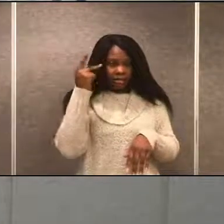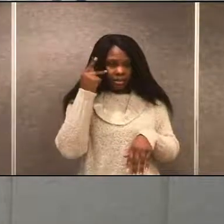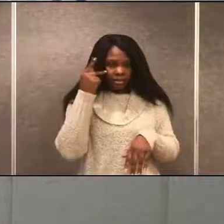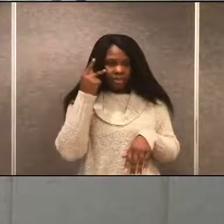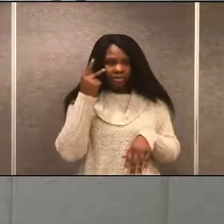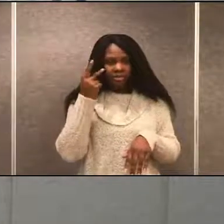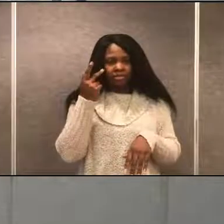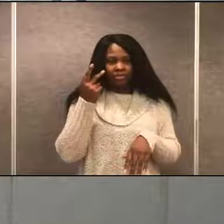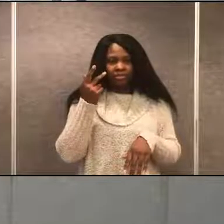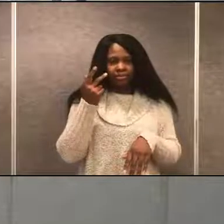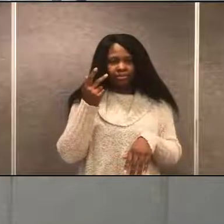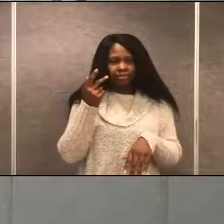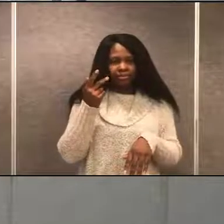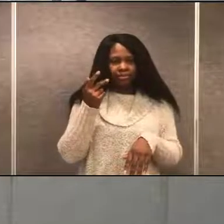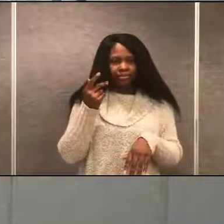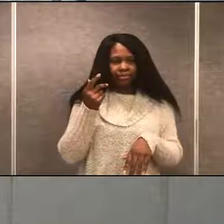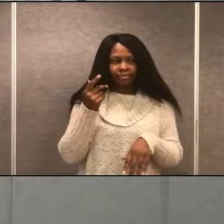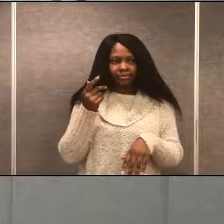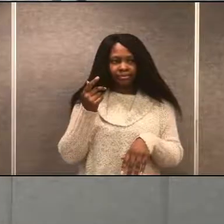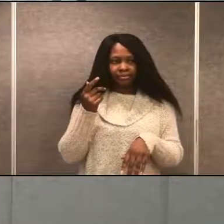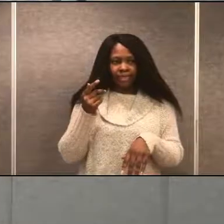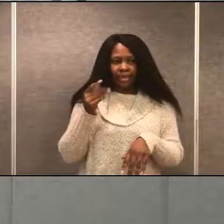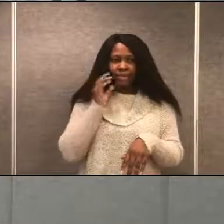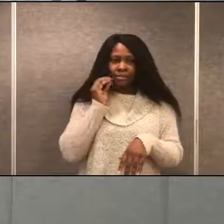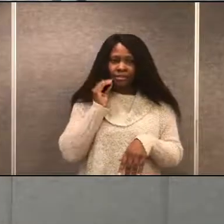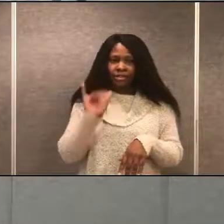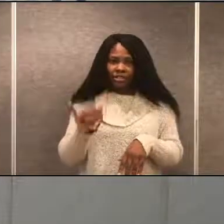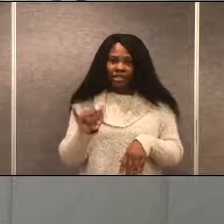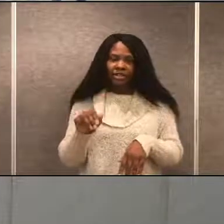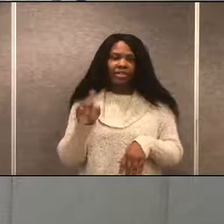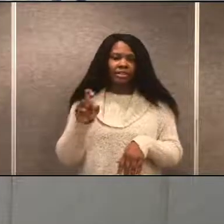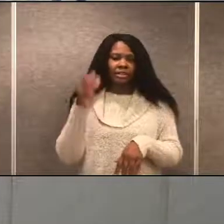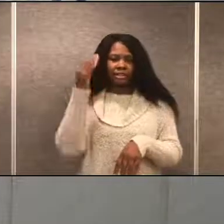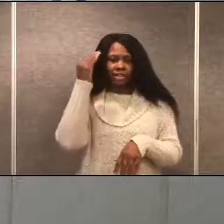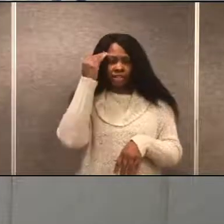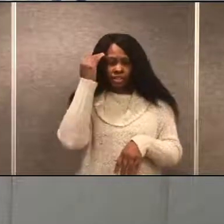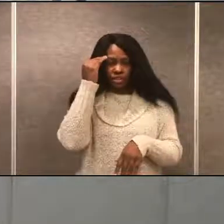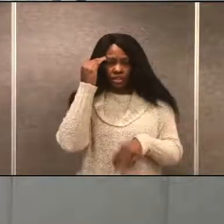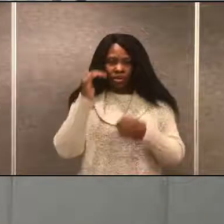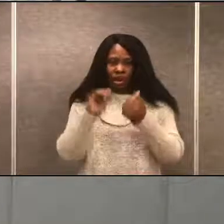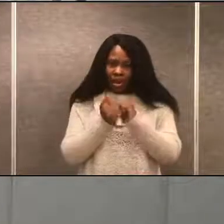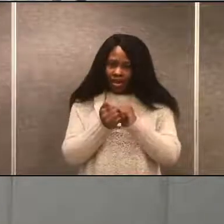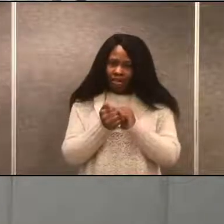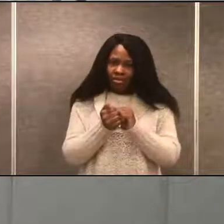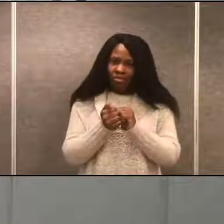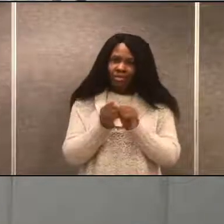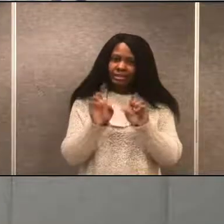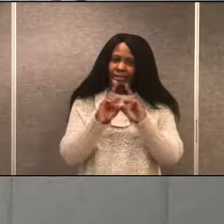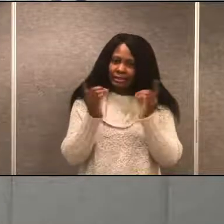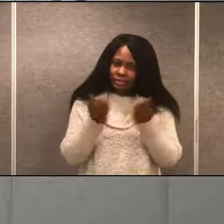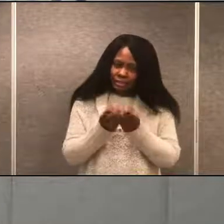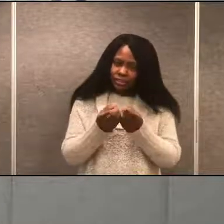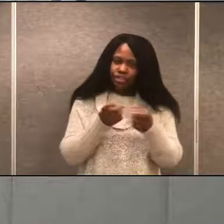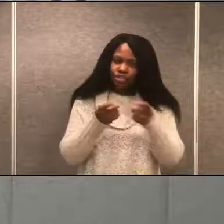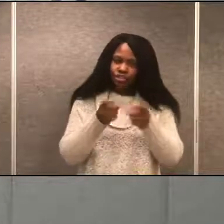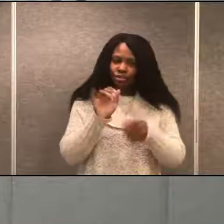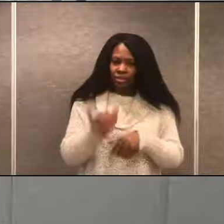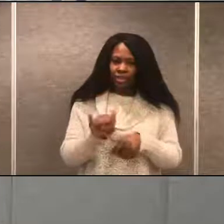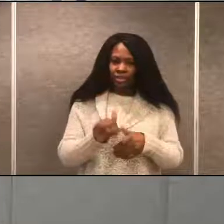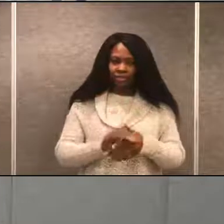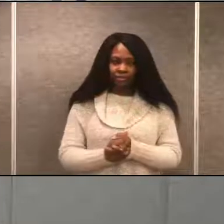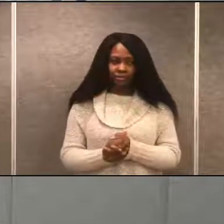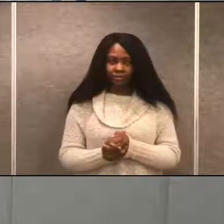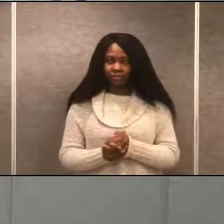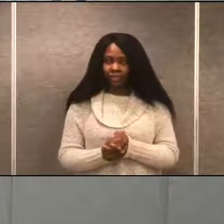category needs to know the direction that the district is taking. So I really appreciate that. What is the best way